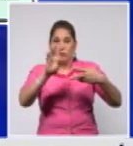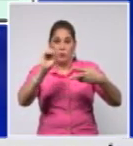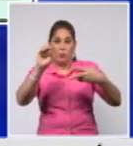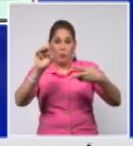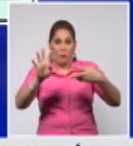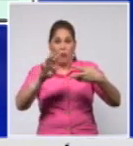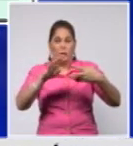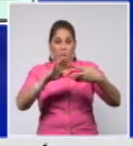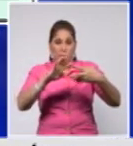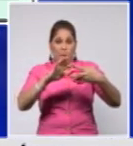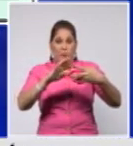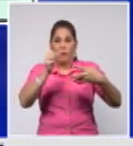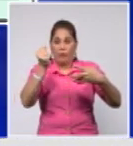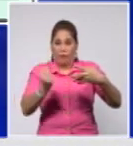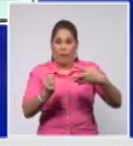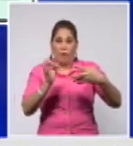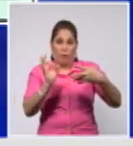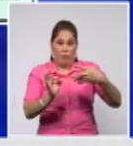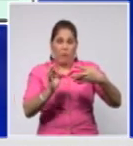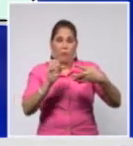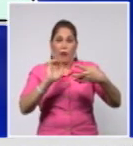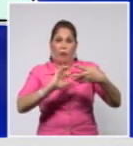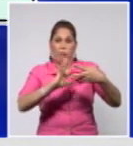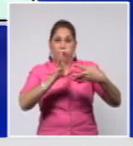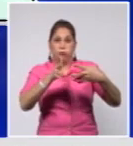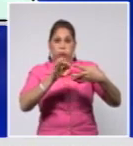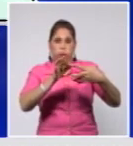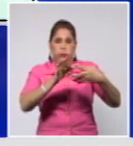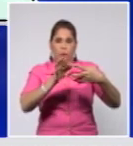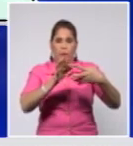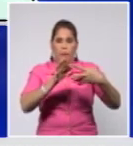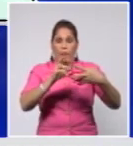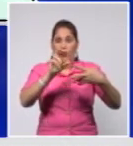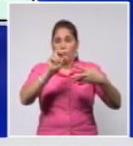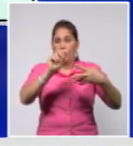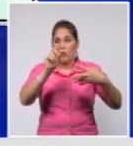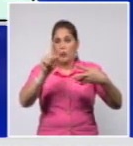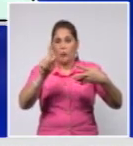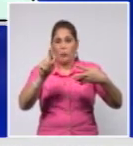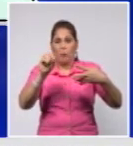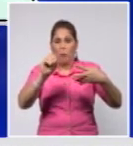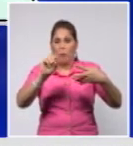201,909 fatalities. India has